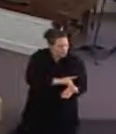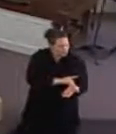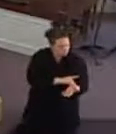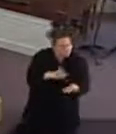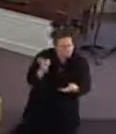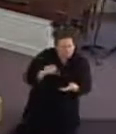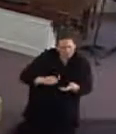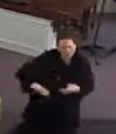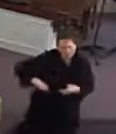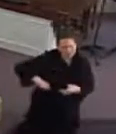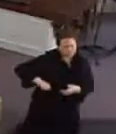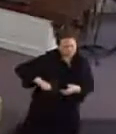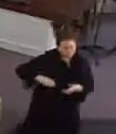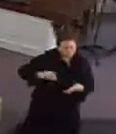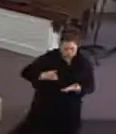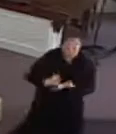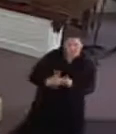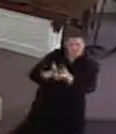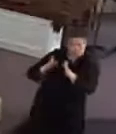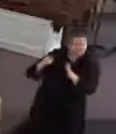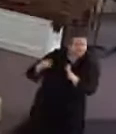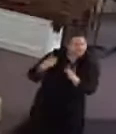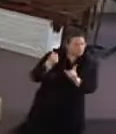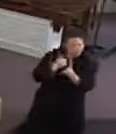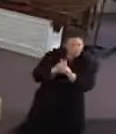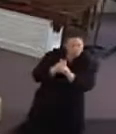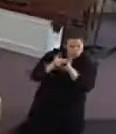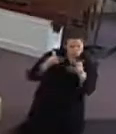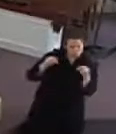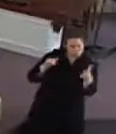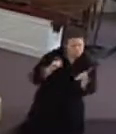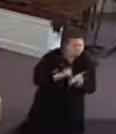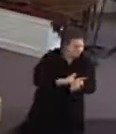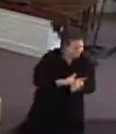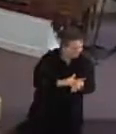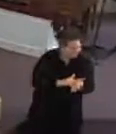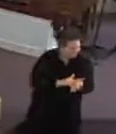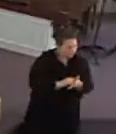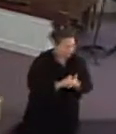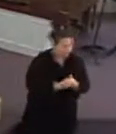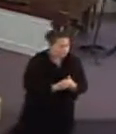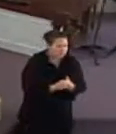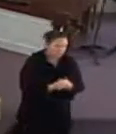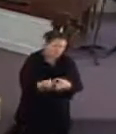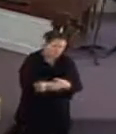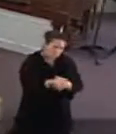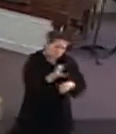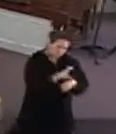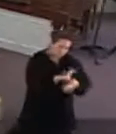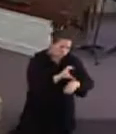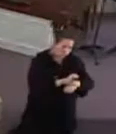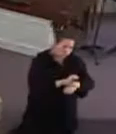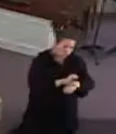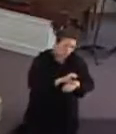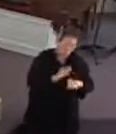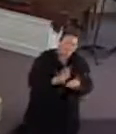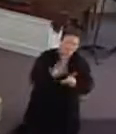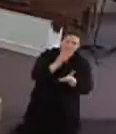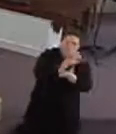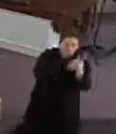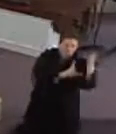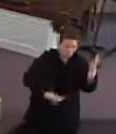some exposure to our spirits today. Well, not just, I want it to go in this ear and out this ear. I want it to